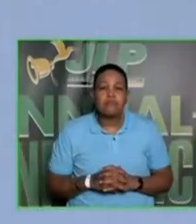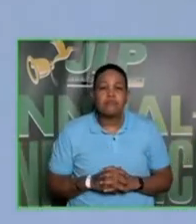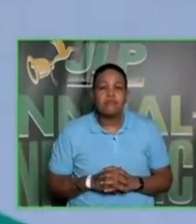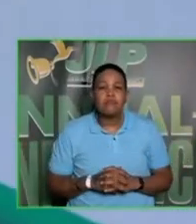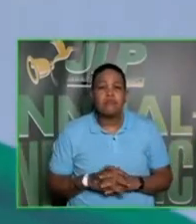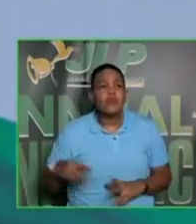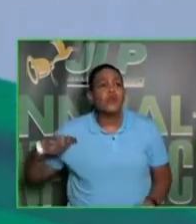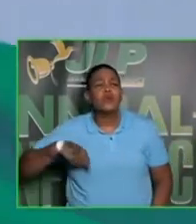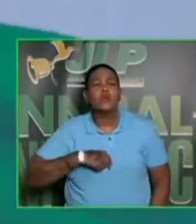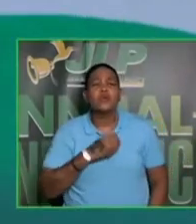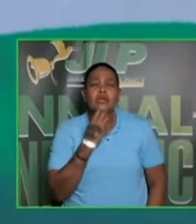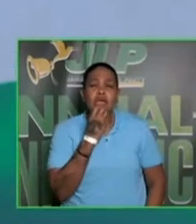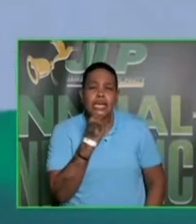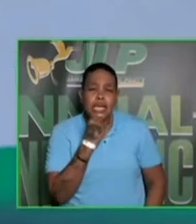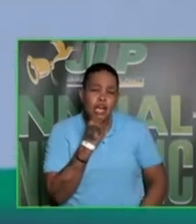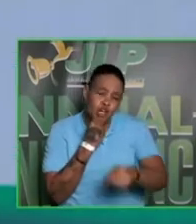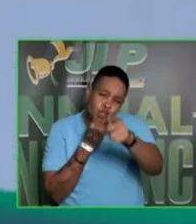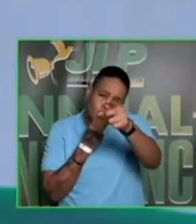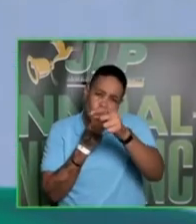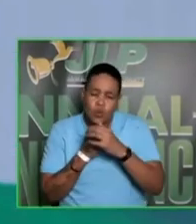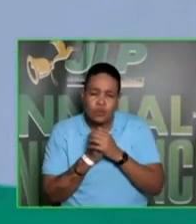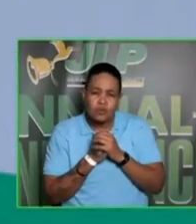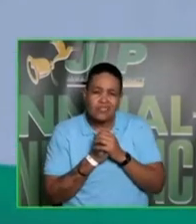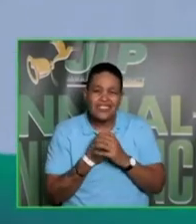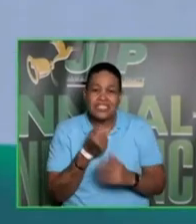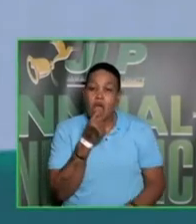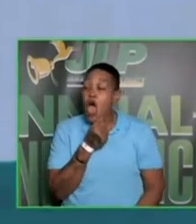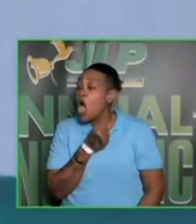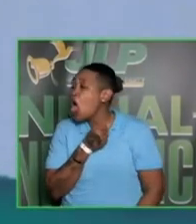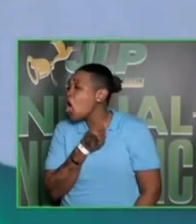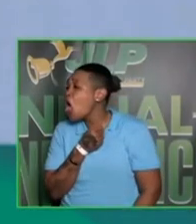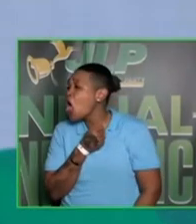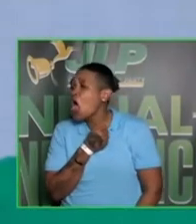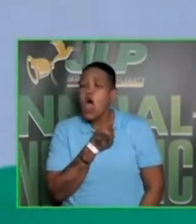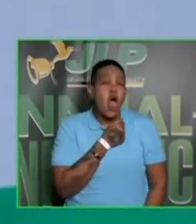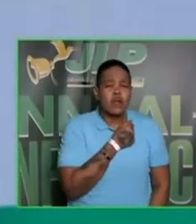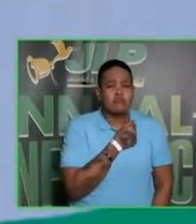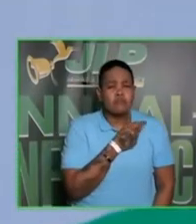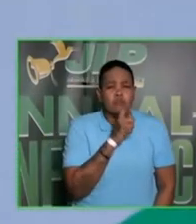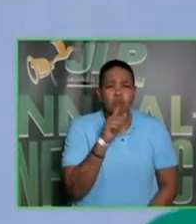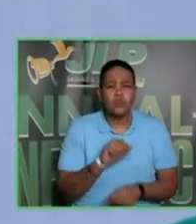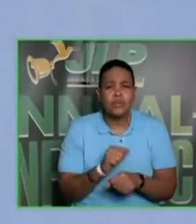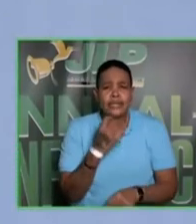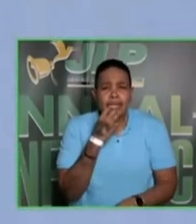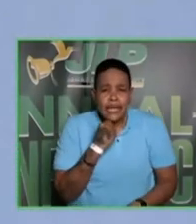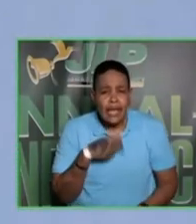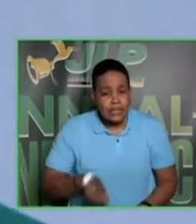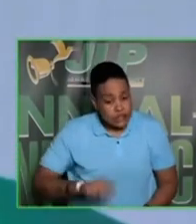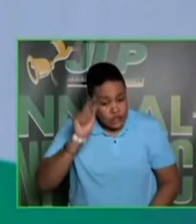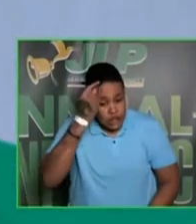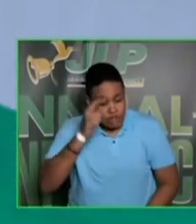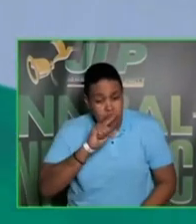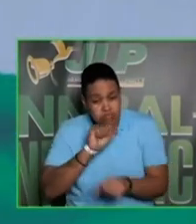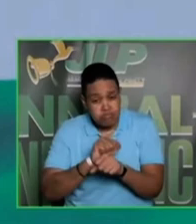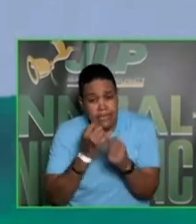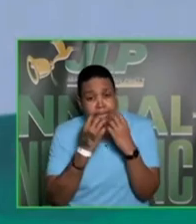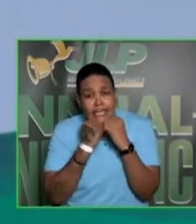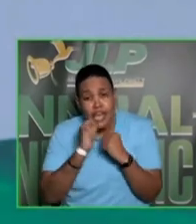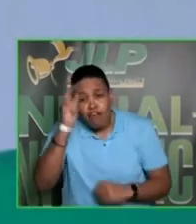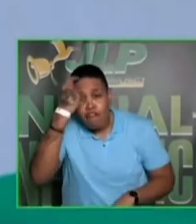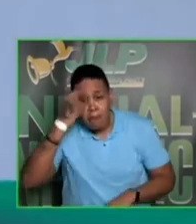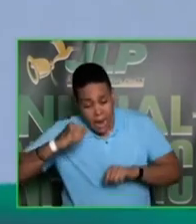We care about you, my brothers and sisters. This government is a caring government, a